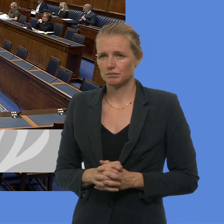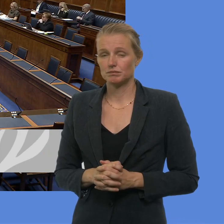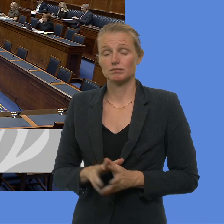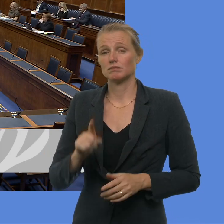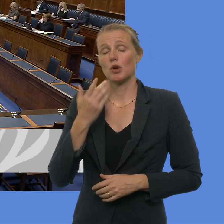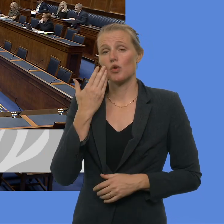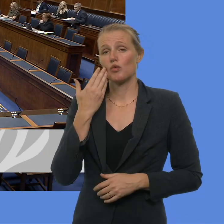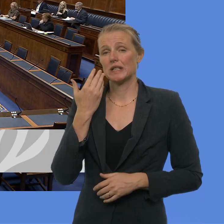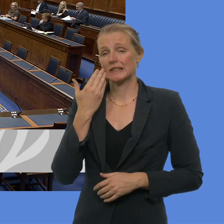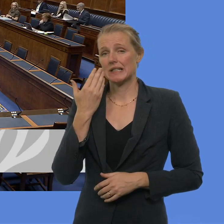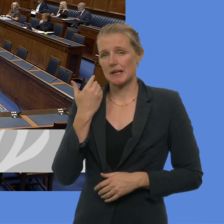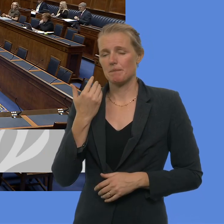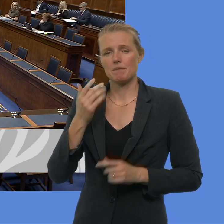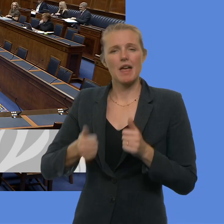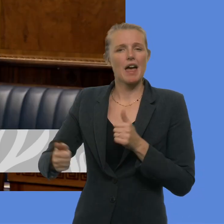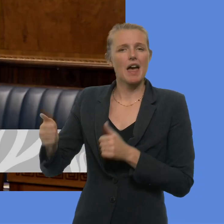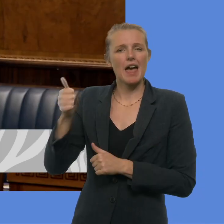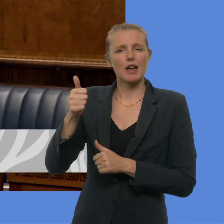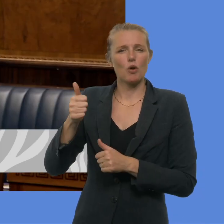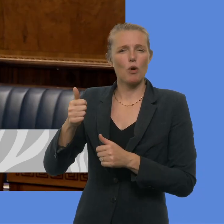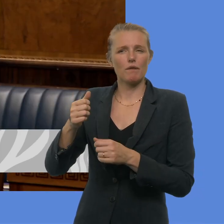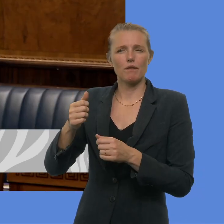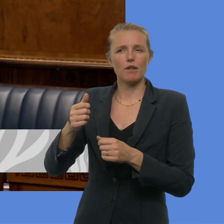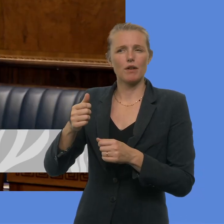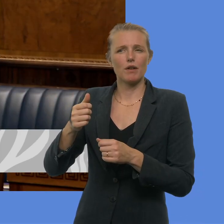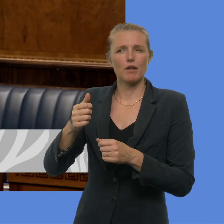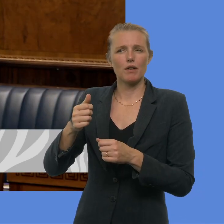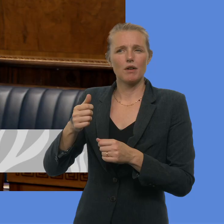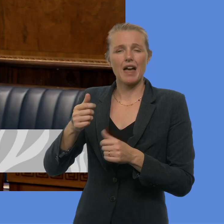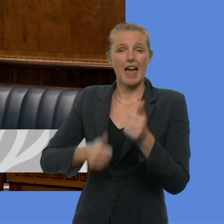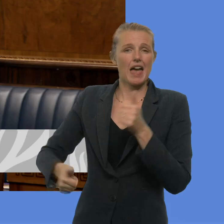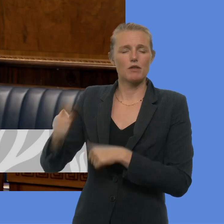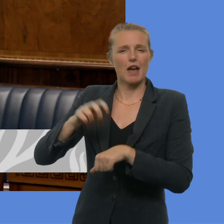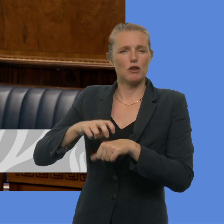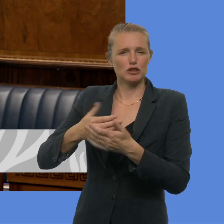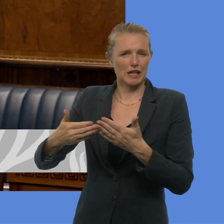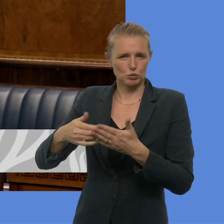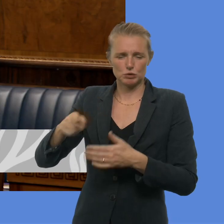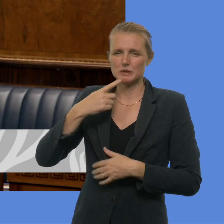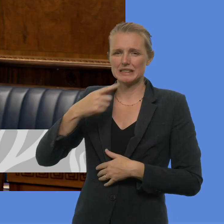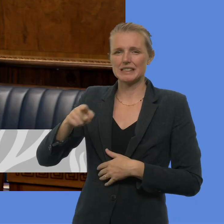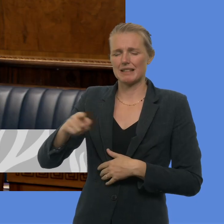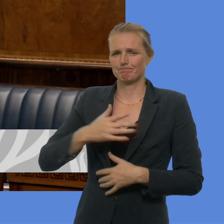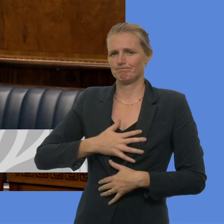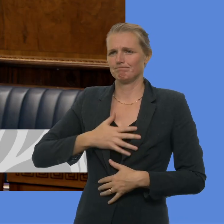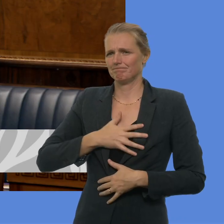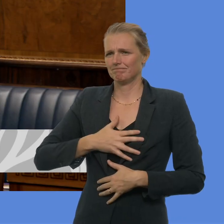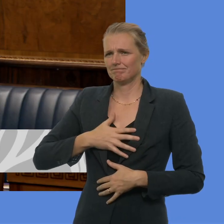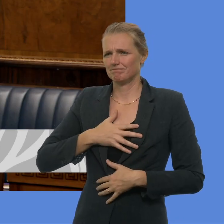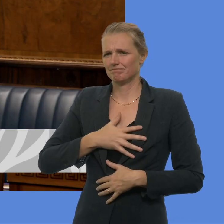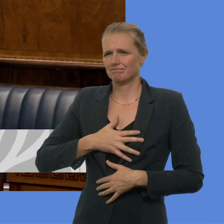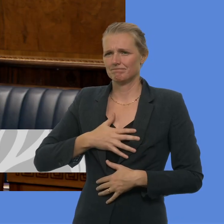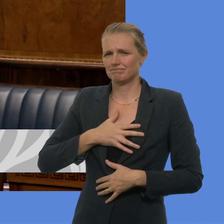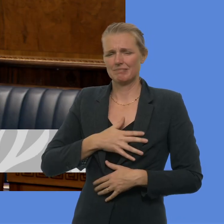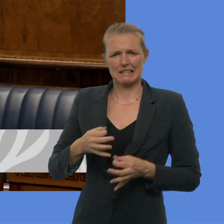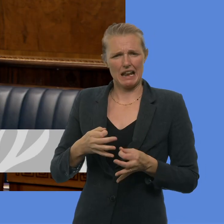Recently, the head of First Gaelic said he was very disappointed about the condition that of the delay in appointing